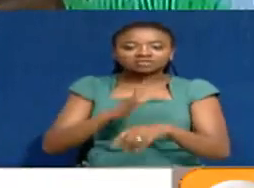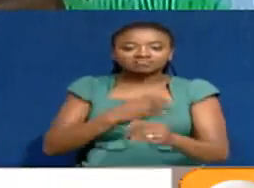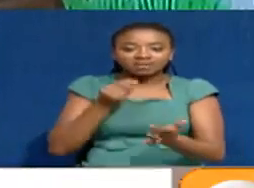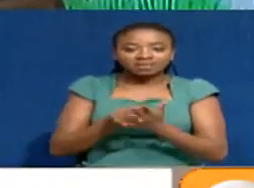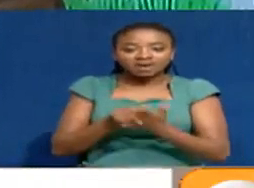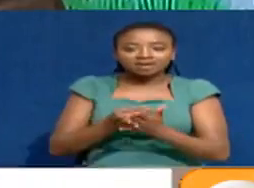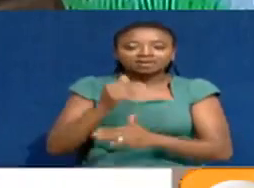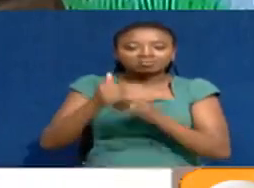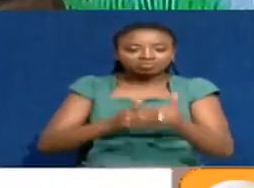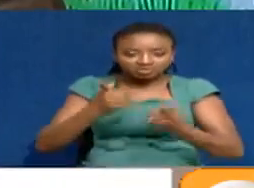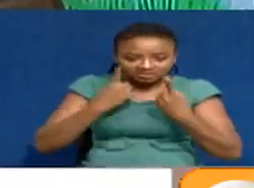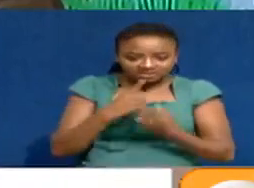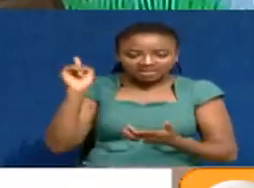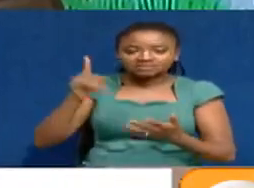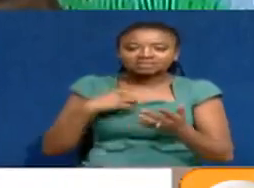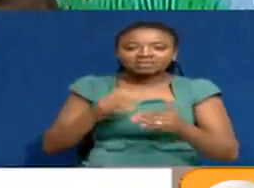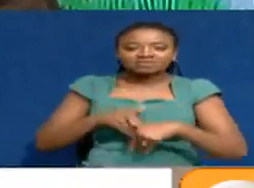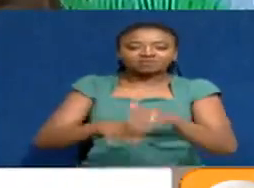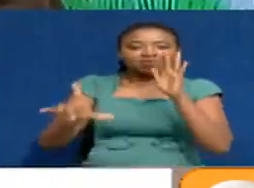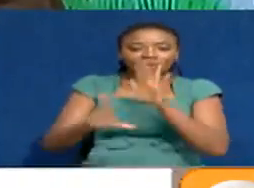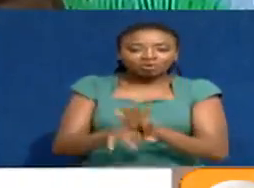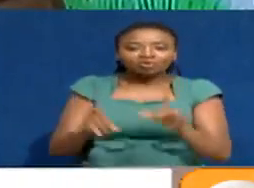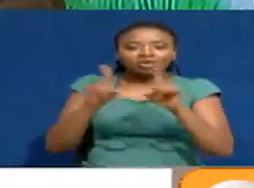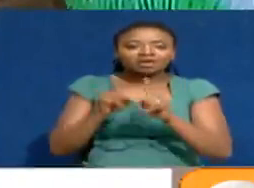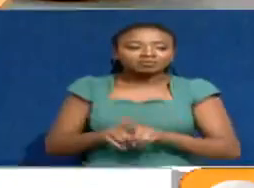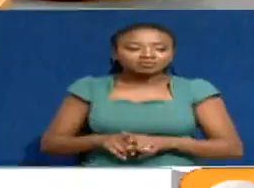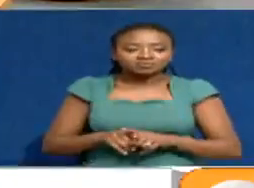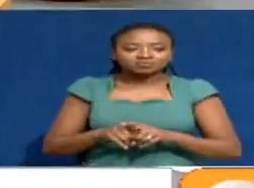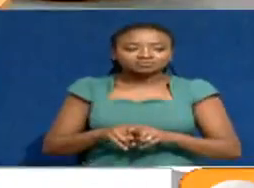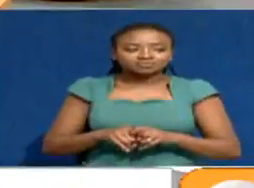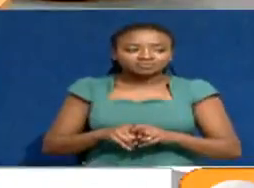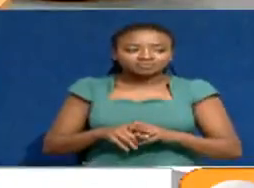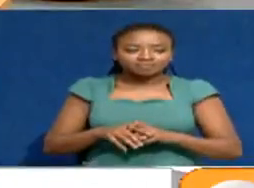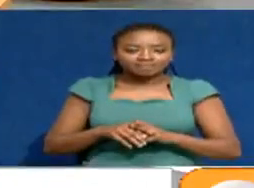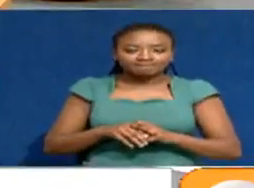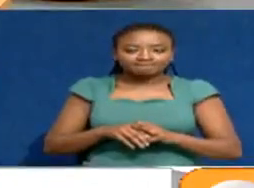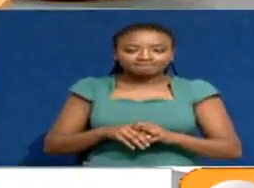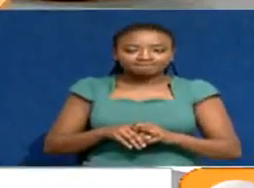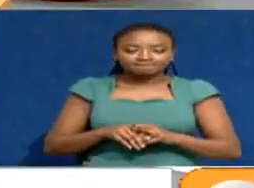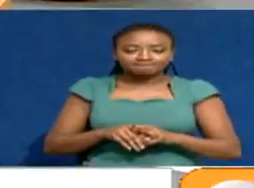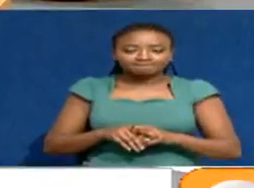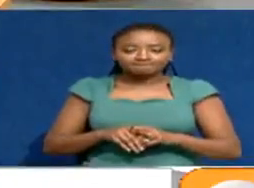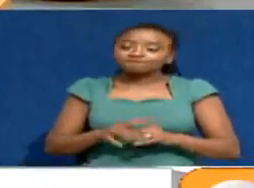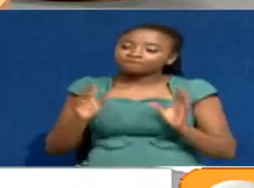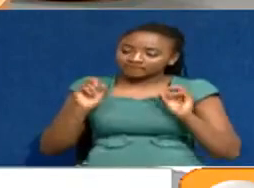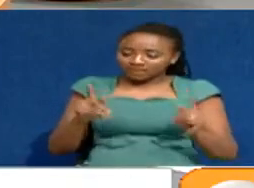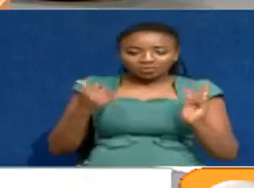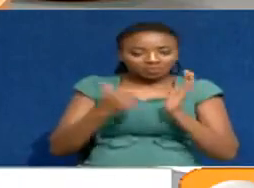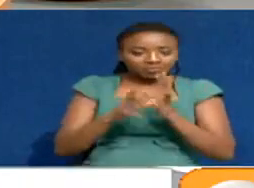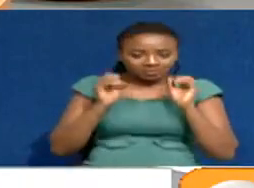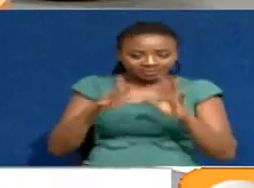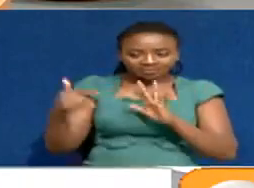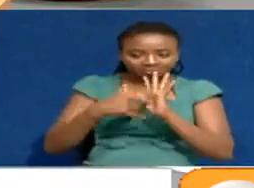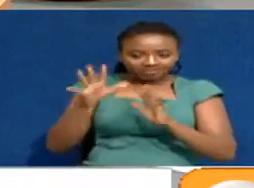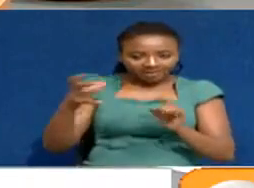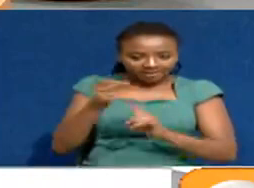properly within the law. I have not broken any law. And And you've made your point quite strongly. Your